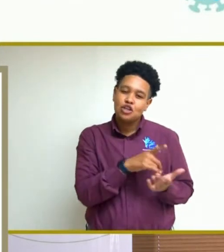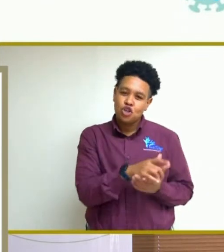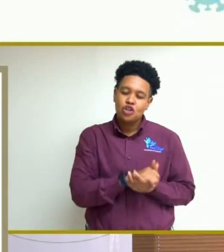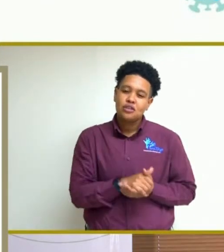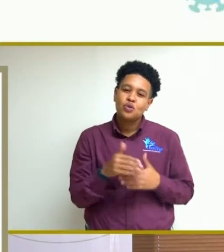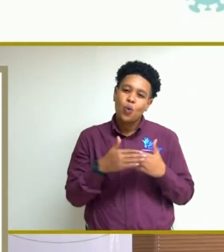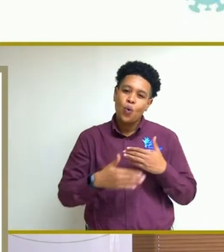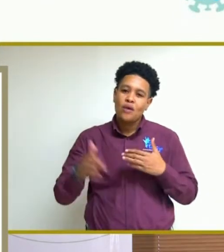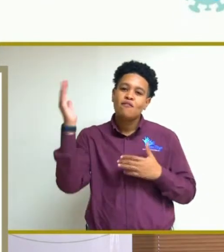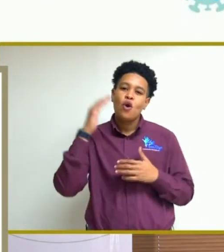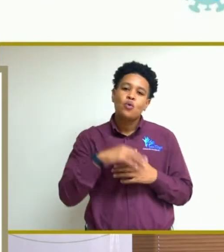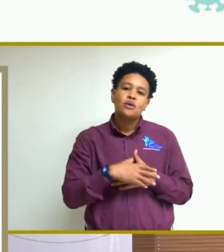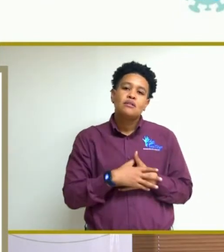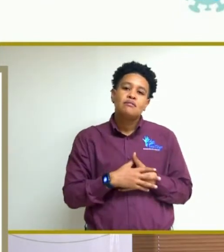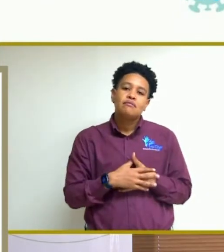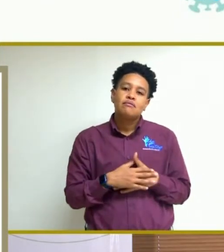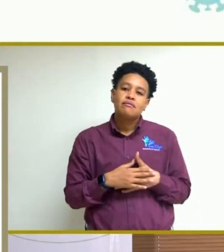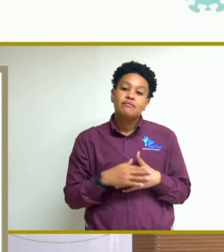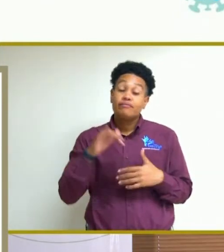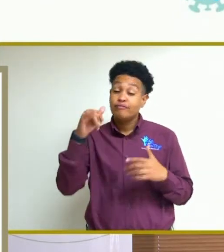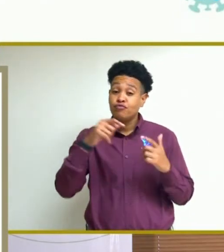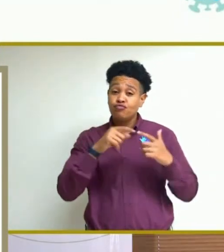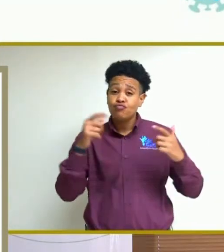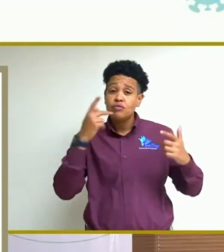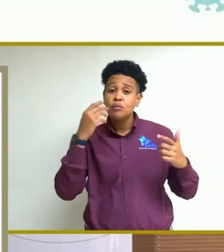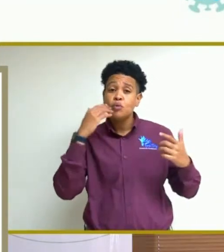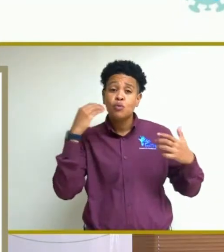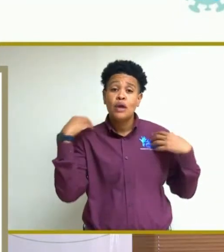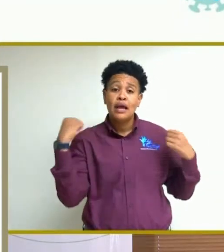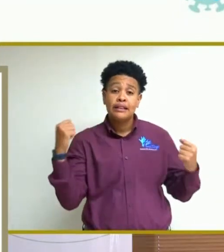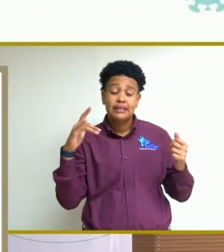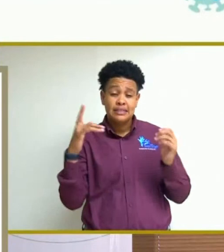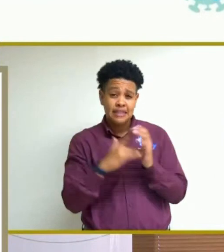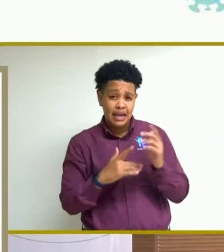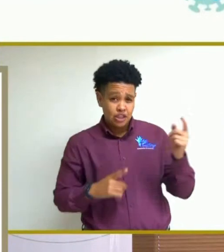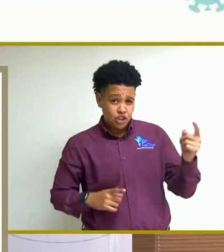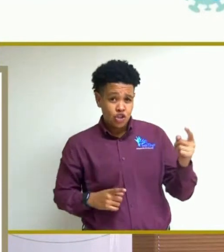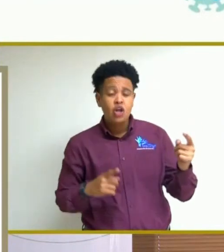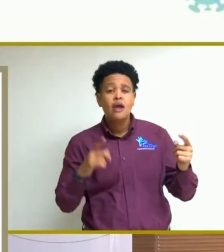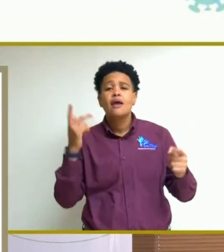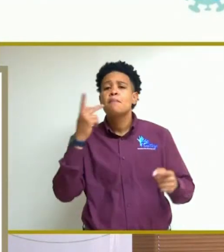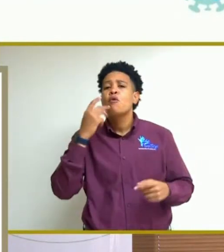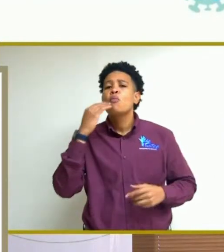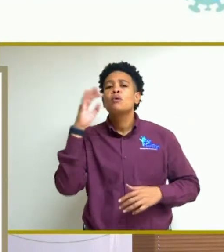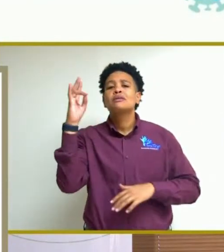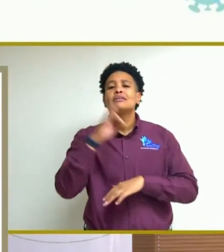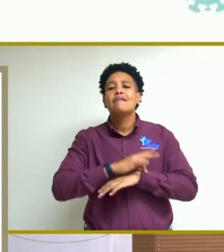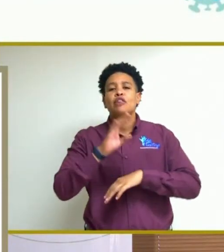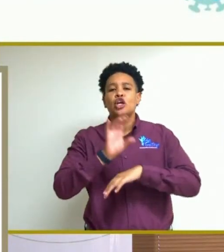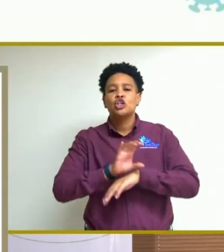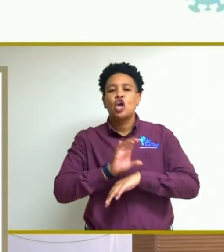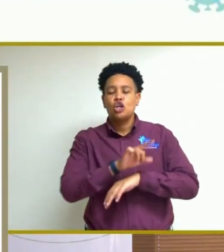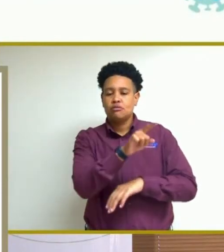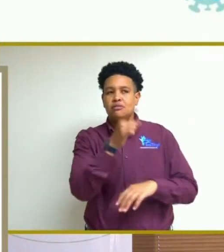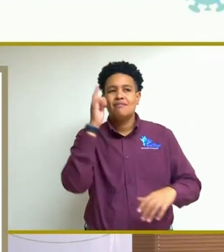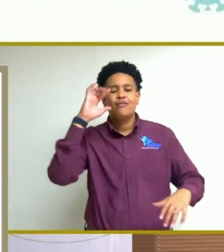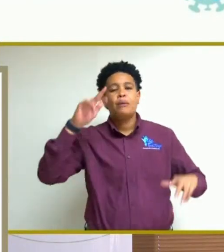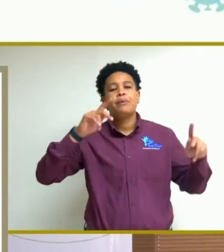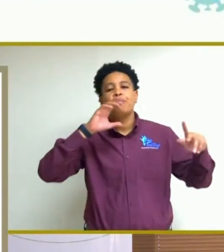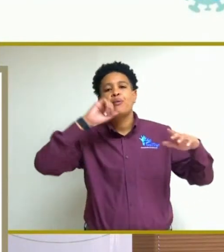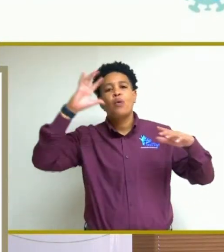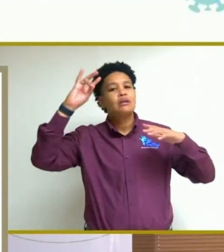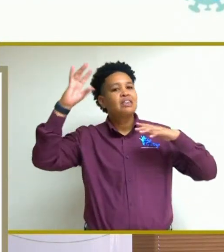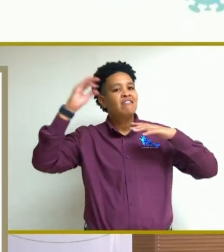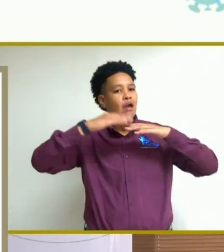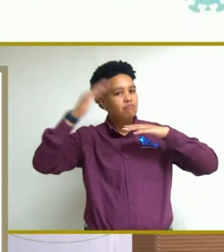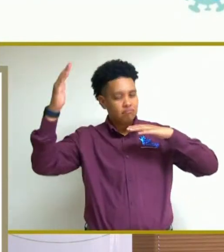going forward. And that's the Greater Portmore Health Center and the Portmore Seventh-day Adventist Church. So these two sites